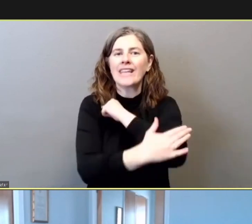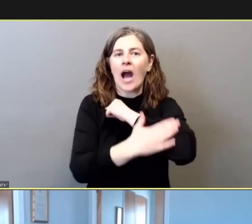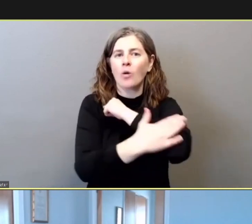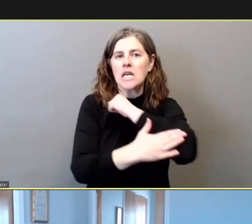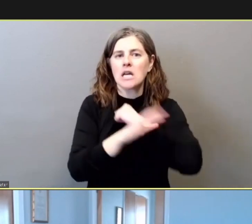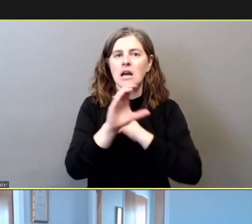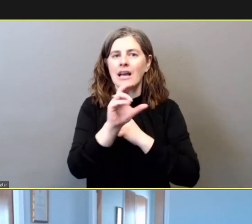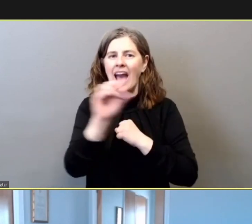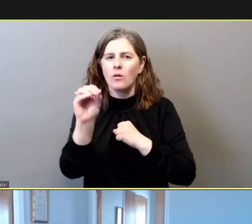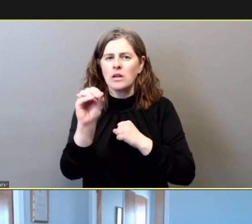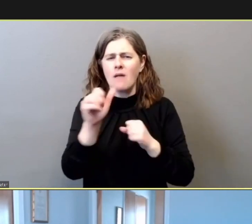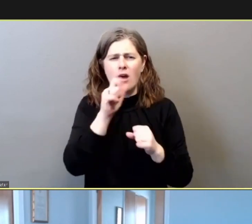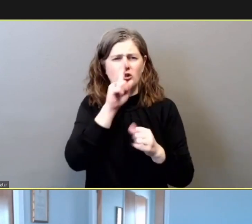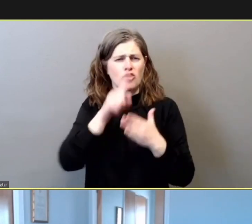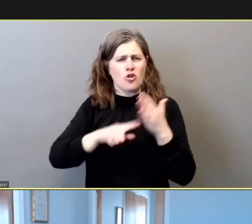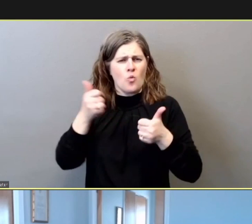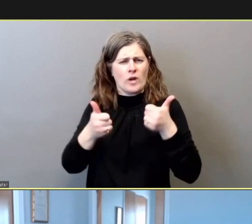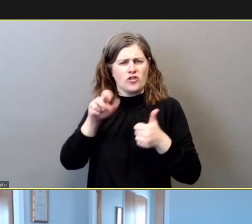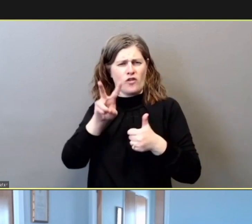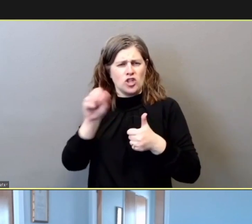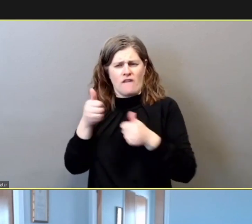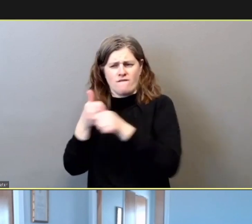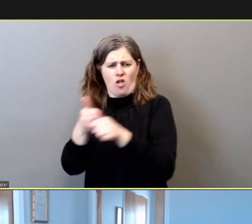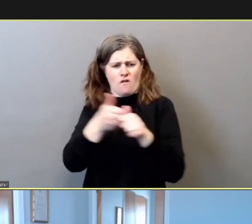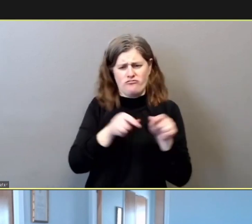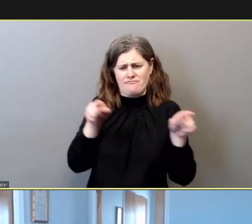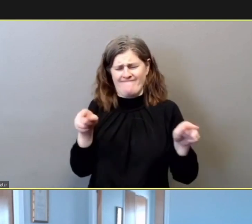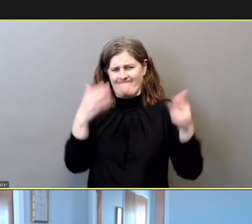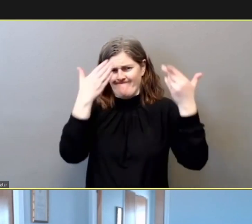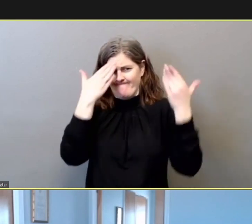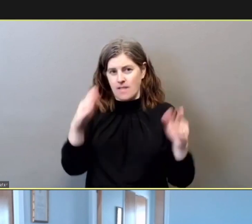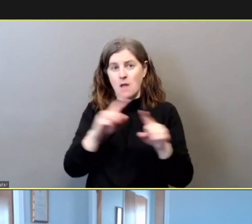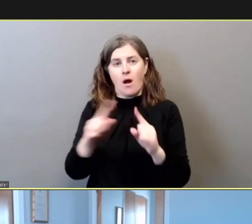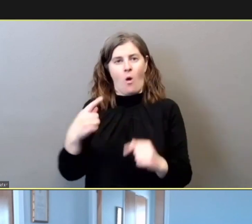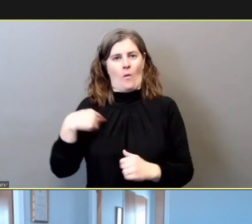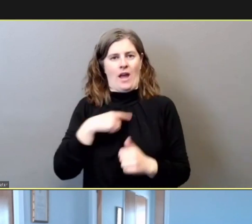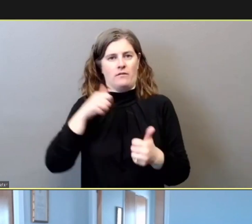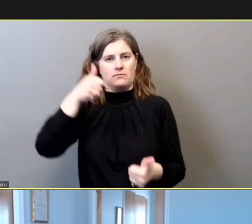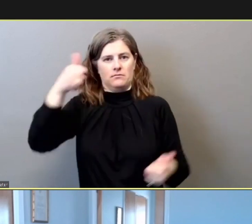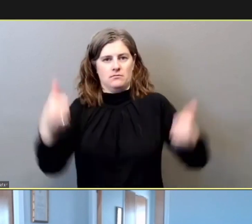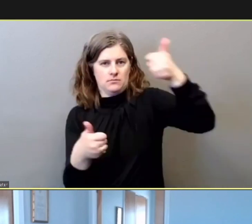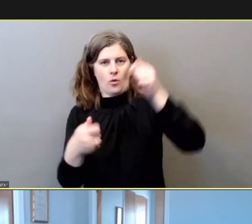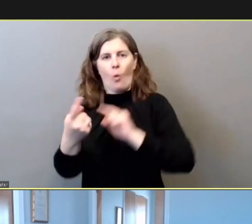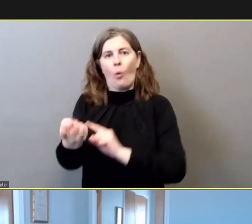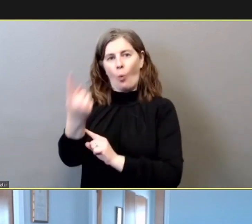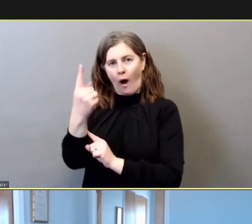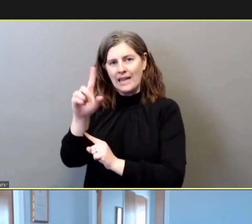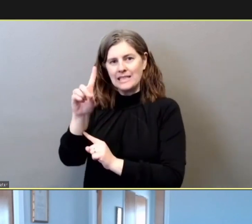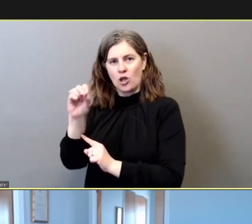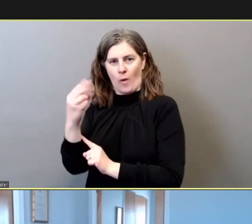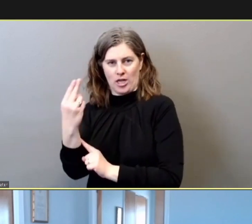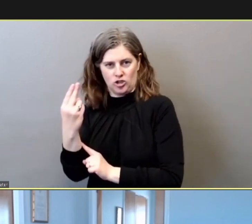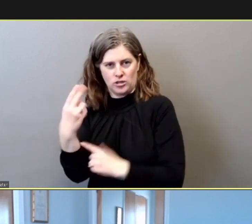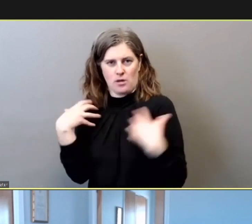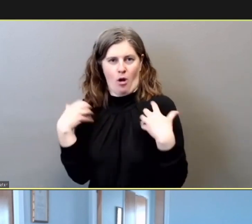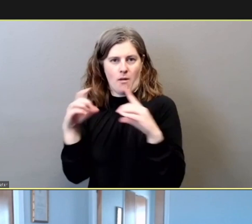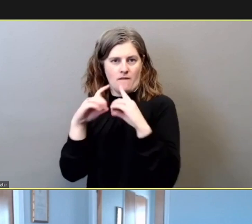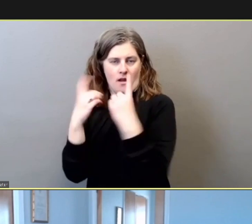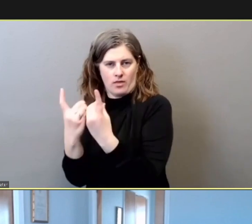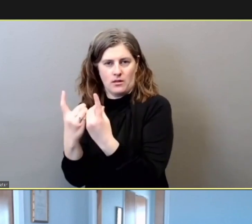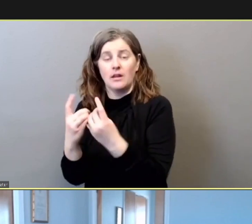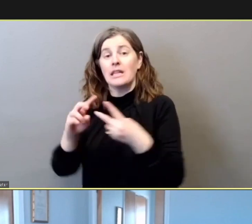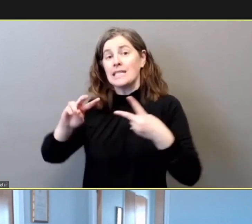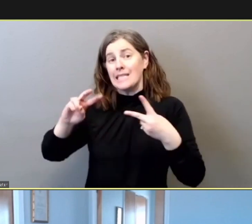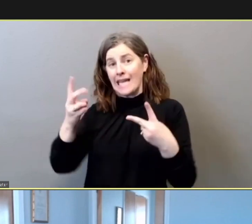what Virginia has. Christine might know. But so we do have fairly uniform reporting. Second, we have some